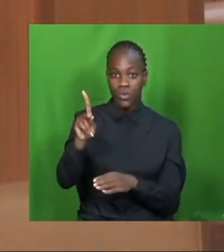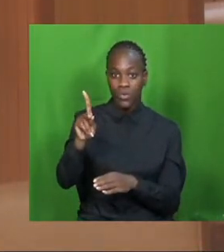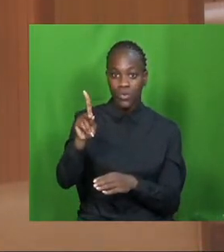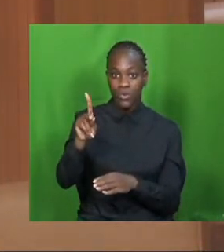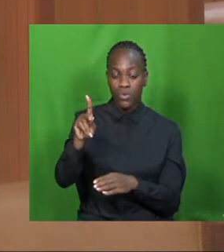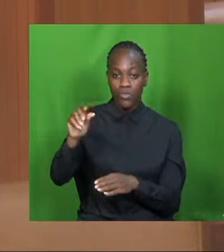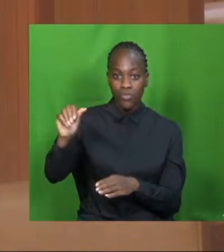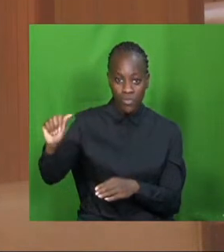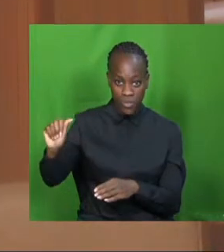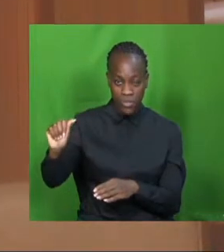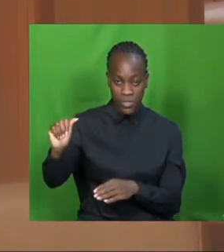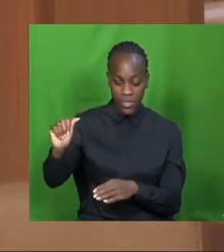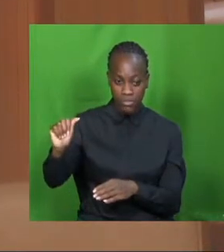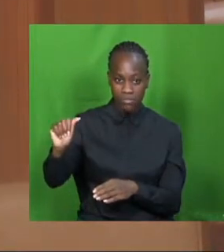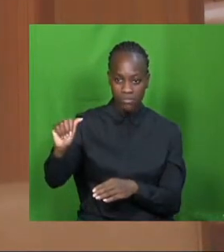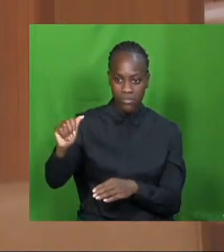crime.